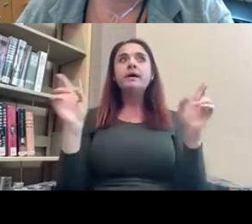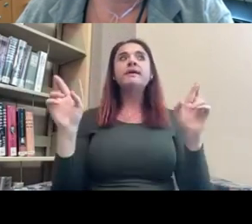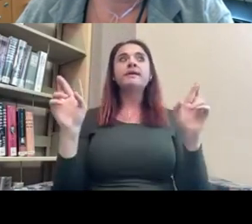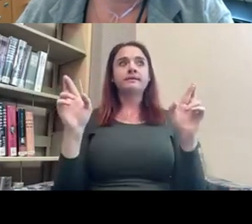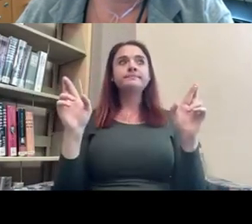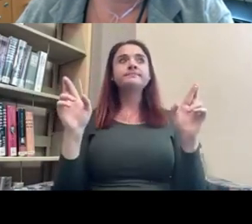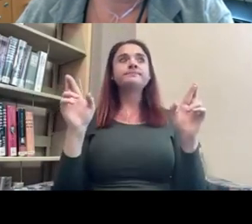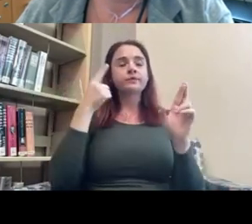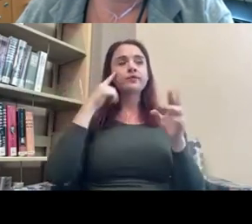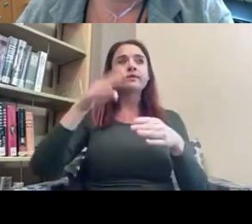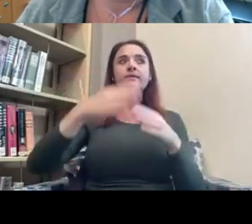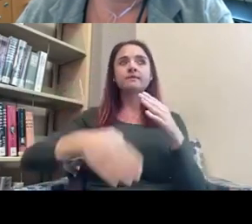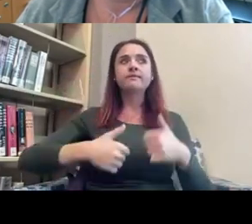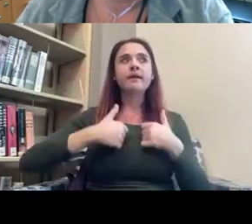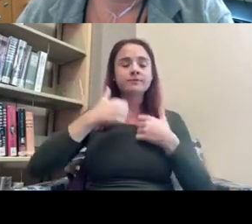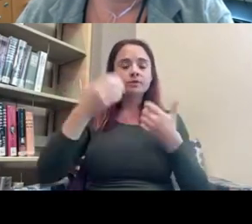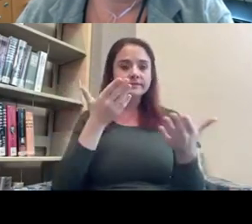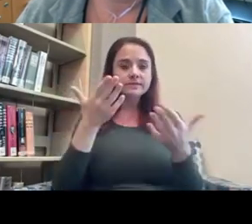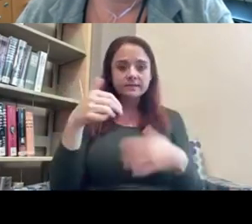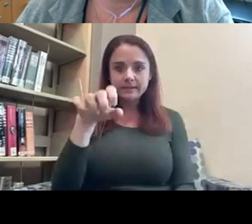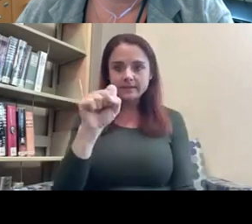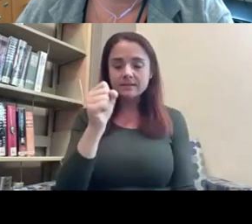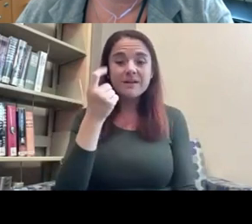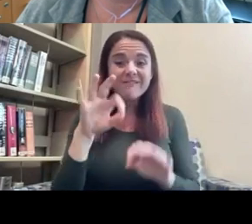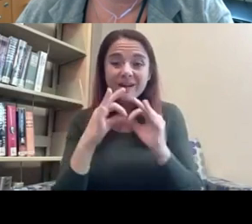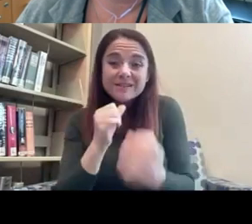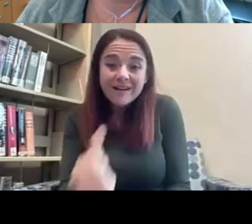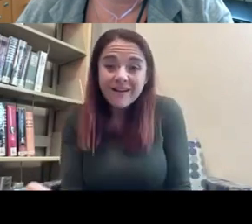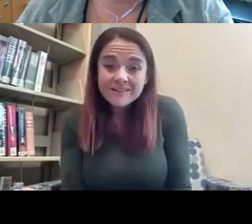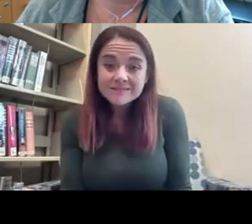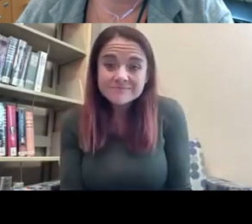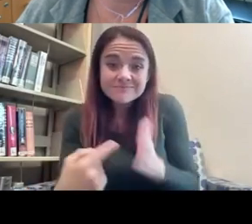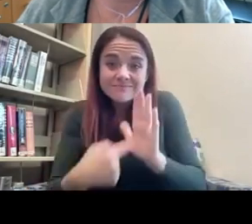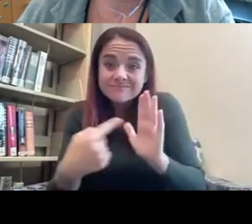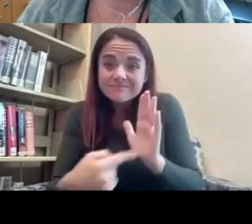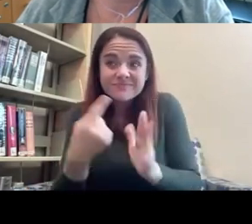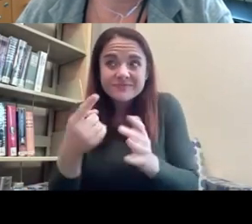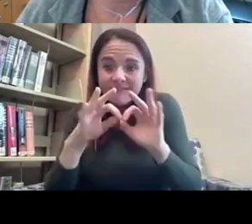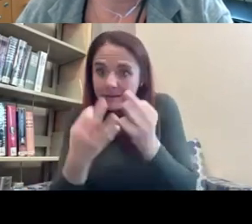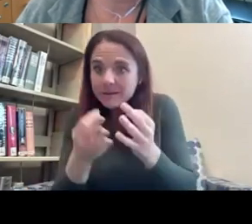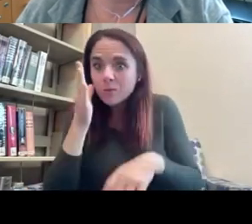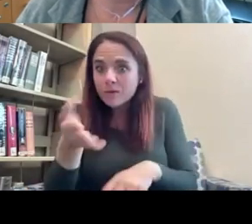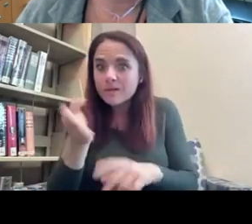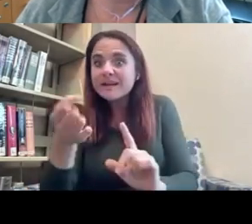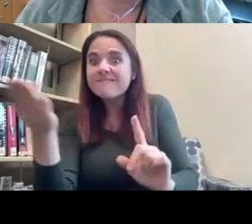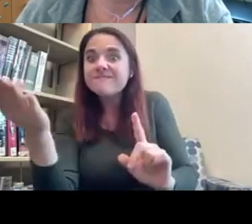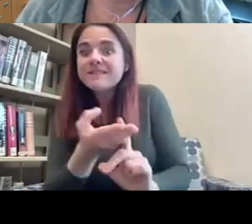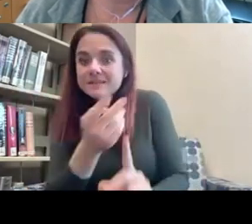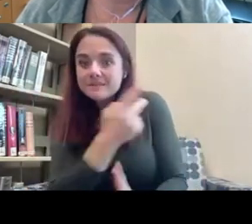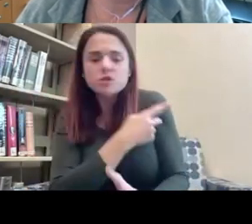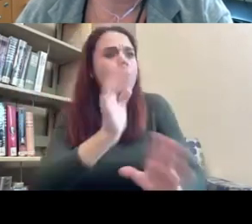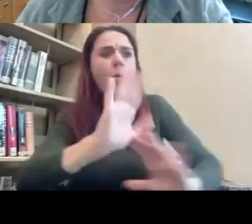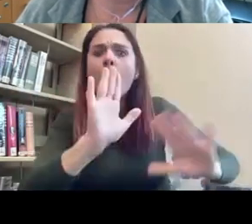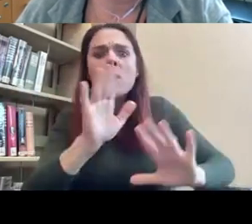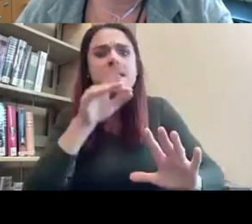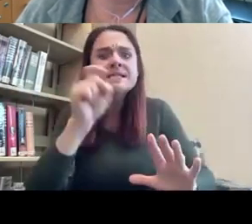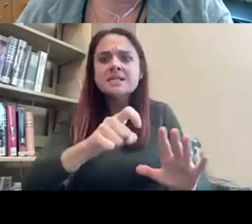of life services, but family is not. And family will convince them, you need to